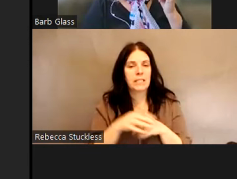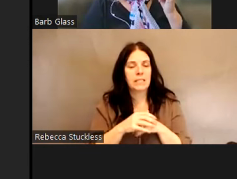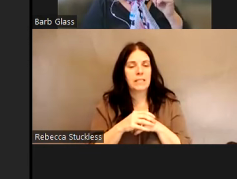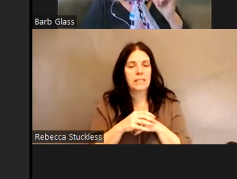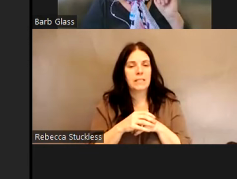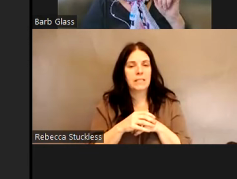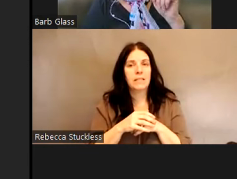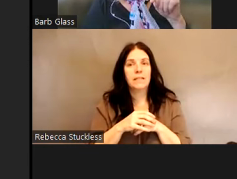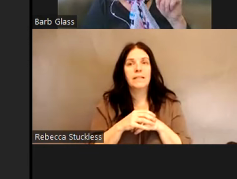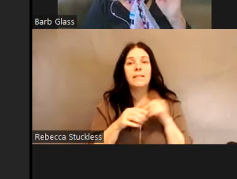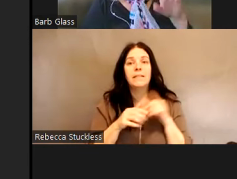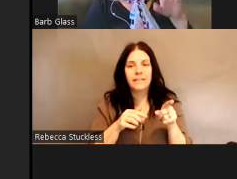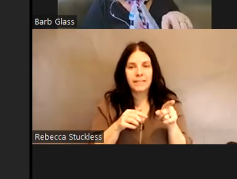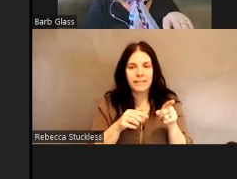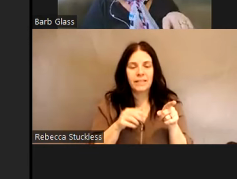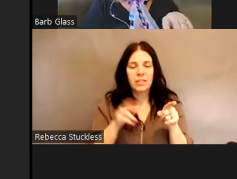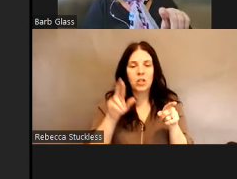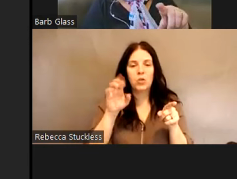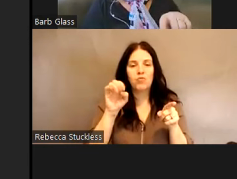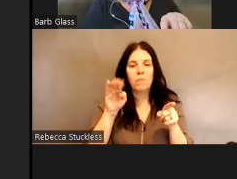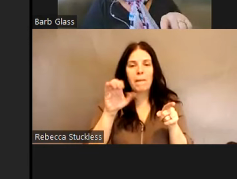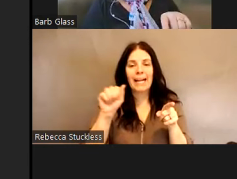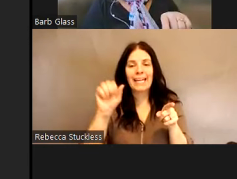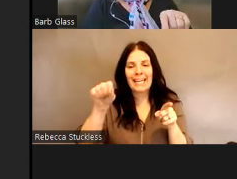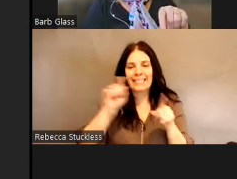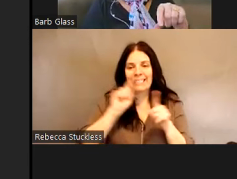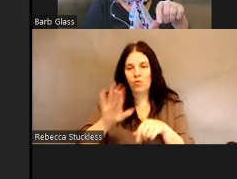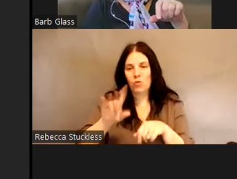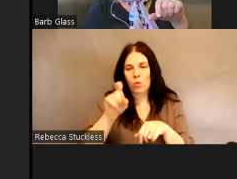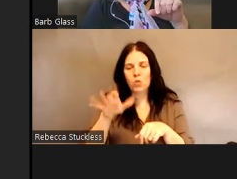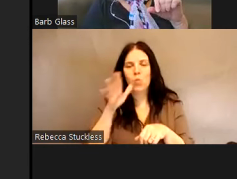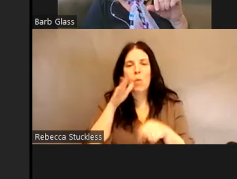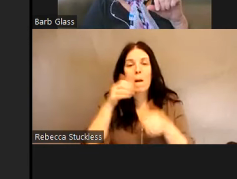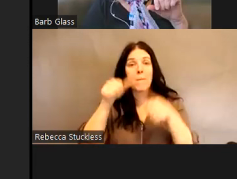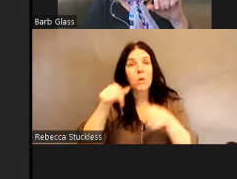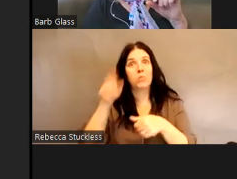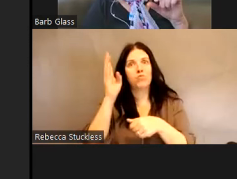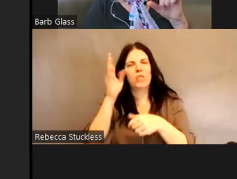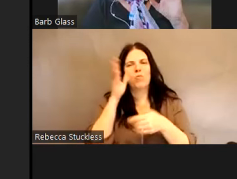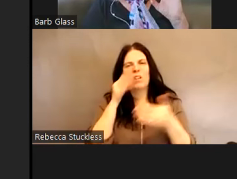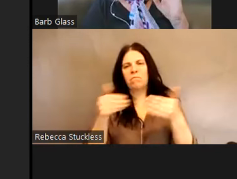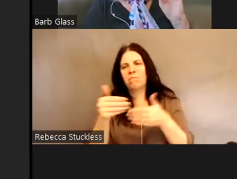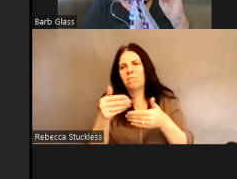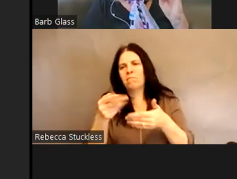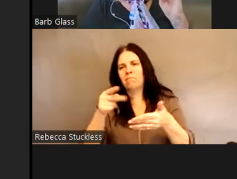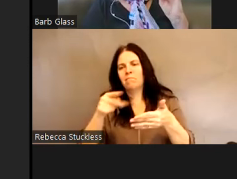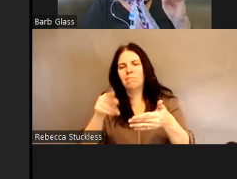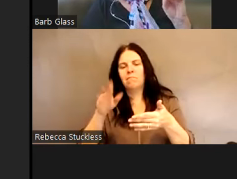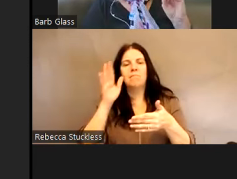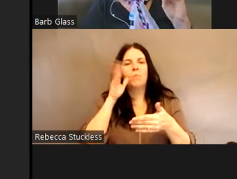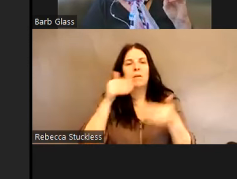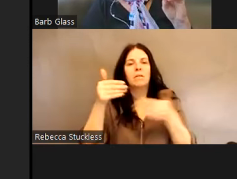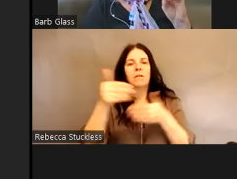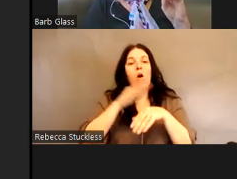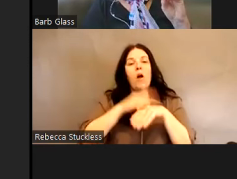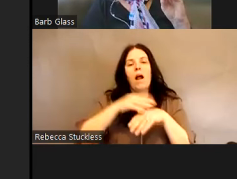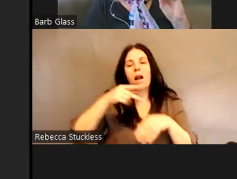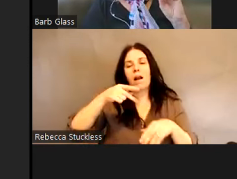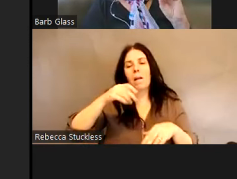And Rebecca, yes, this presentation will be posted in a couple of weeks on the Pop Up